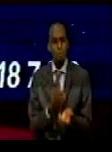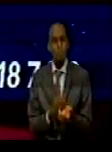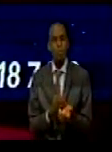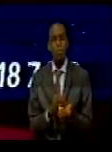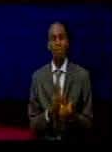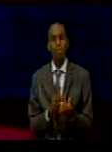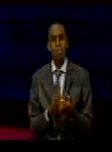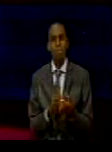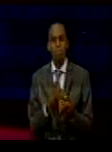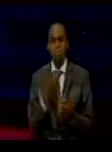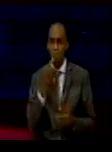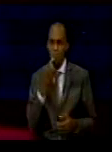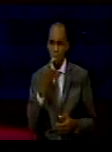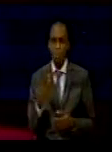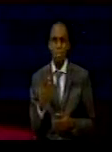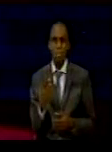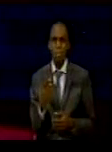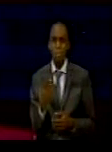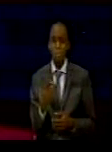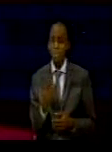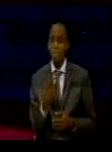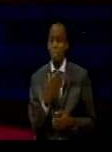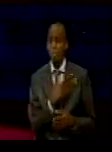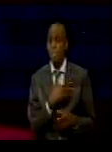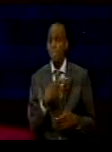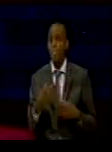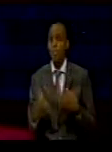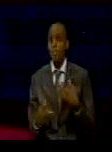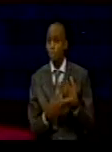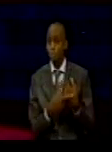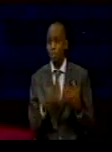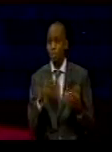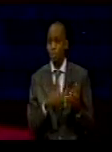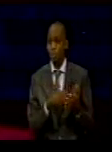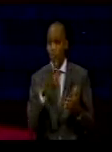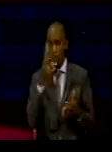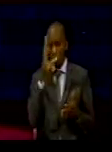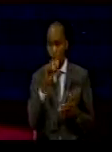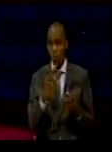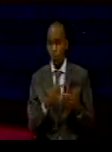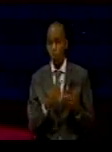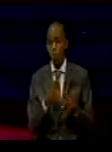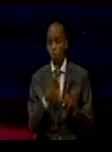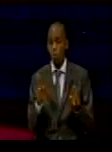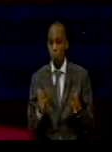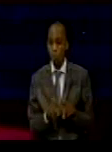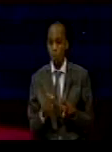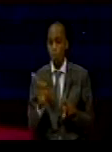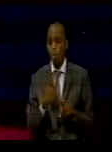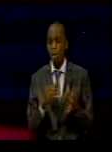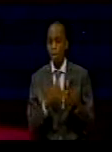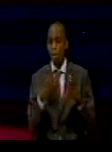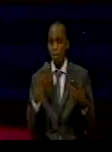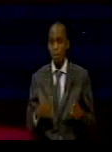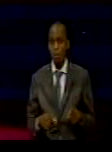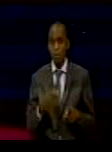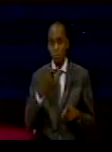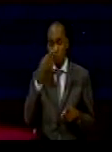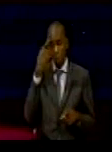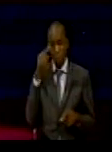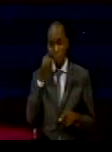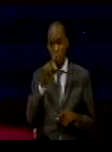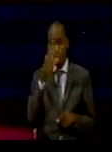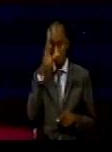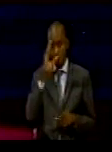the hospital. The doctor tell us, say, return this guy, go back to that place where the accident happened. If not, this guy's spirit is still there, never